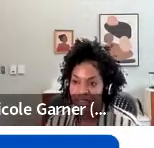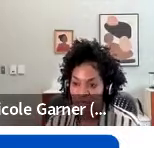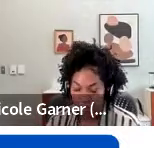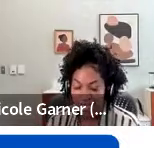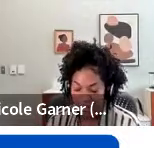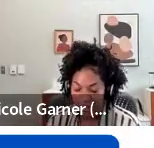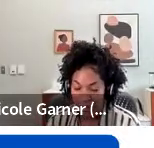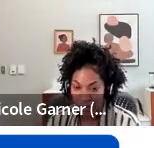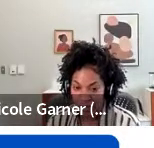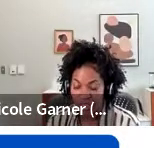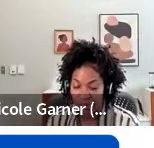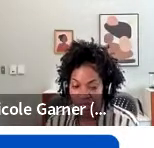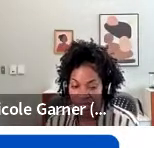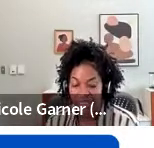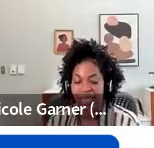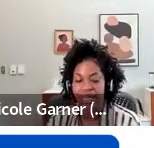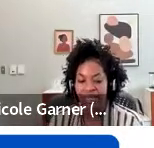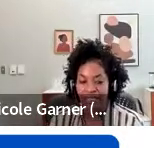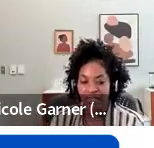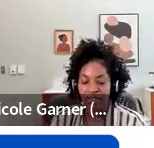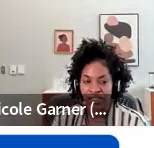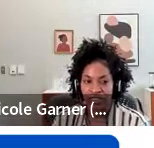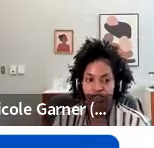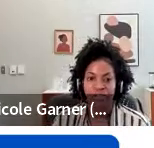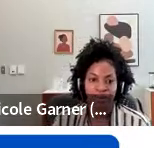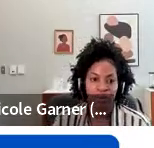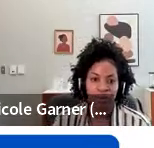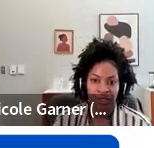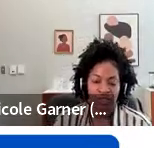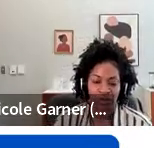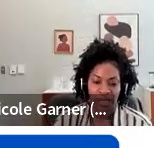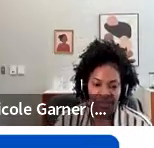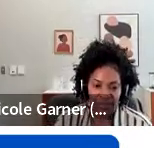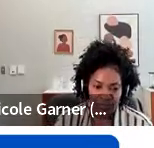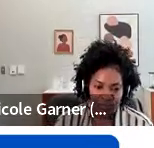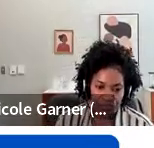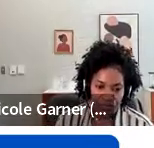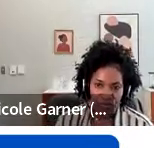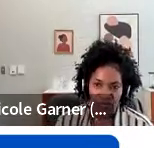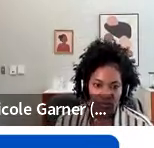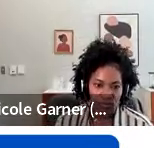responsive to community is extremely important to